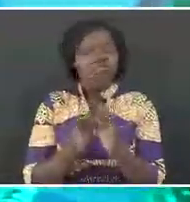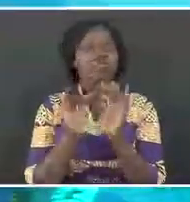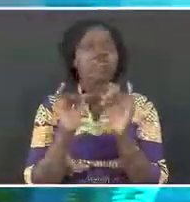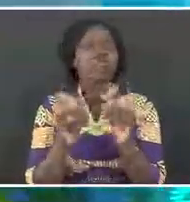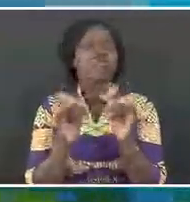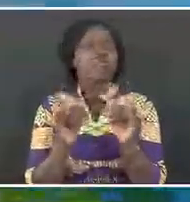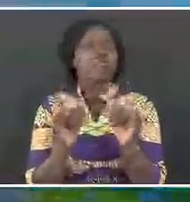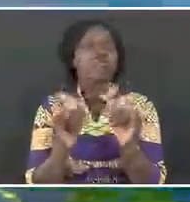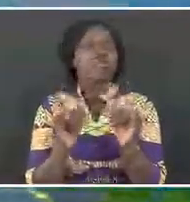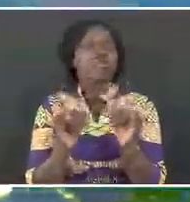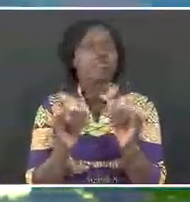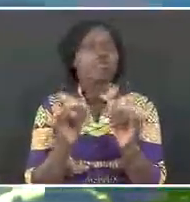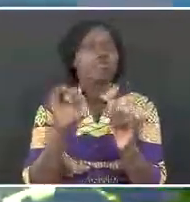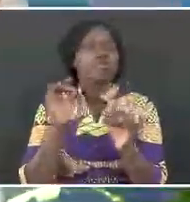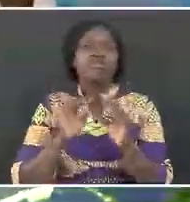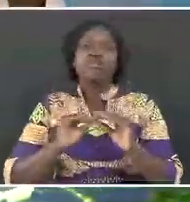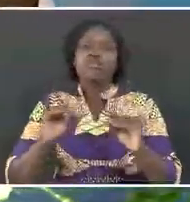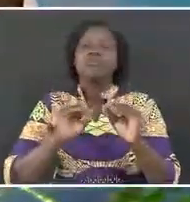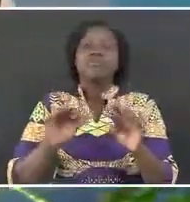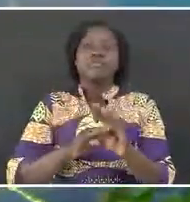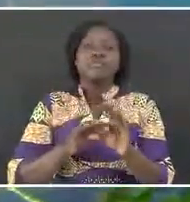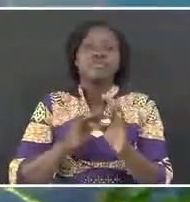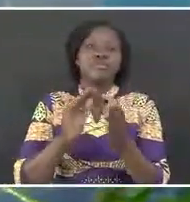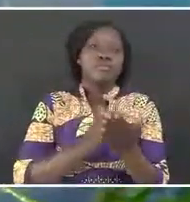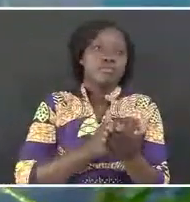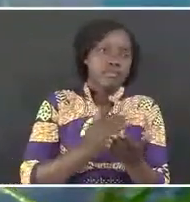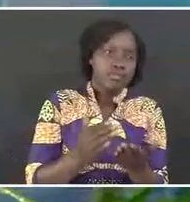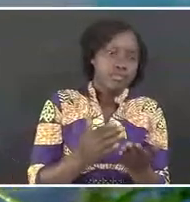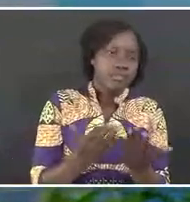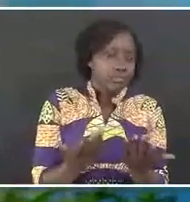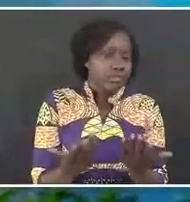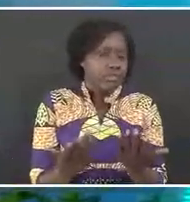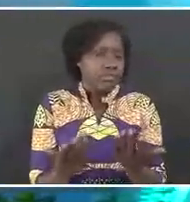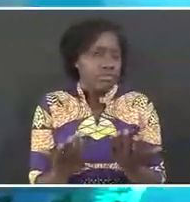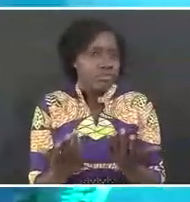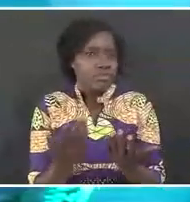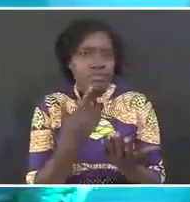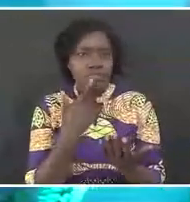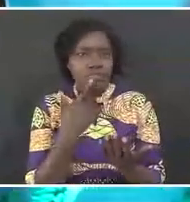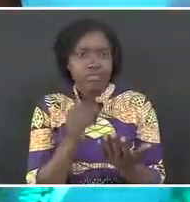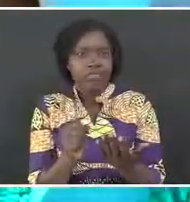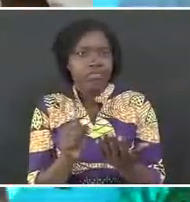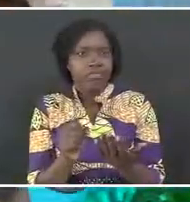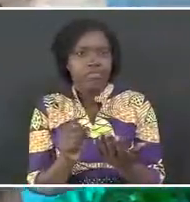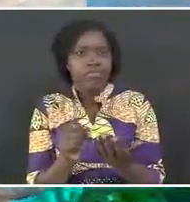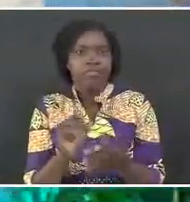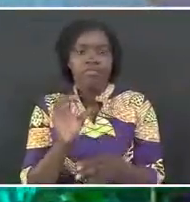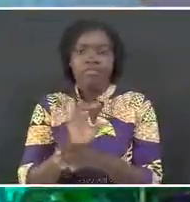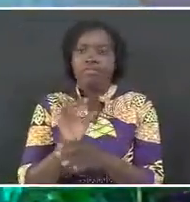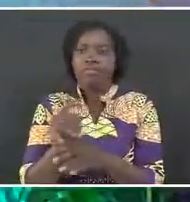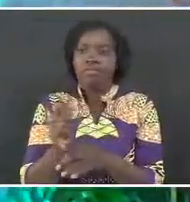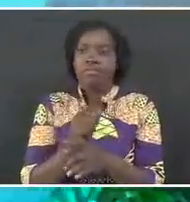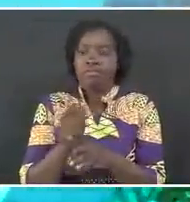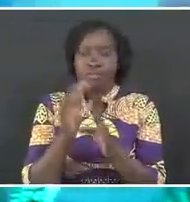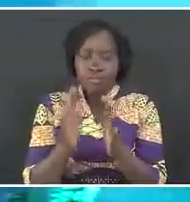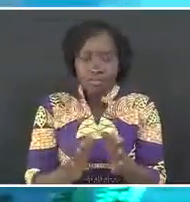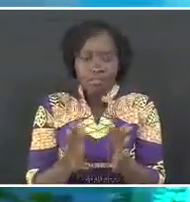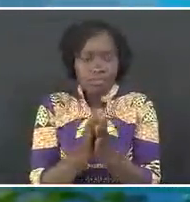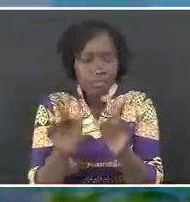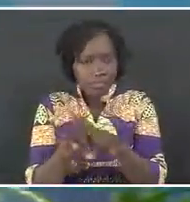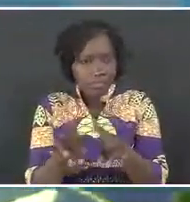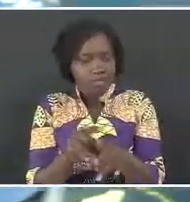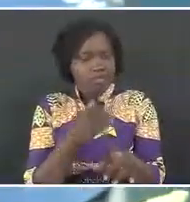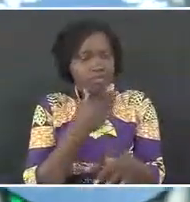are supposed to teach the members the songs. So they are the church trainers. These same